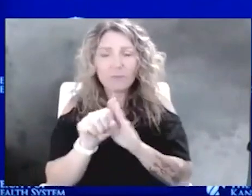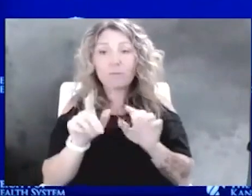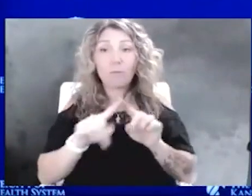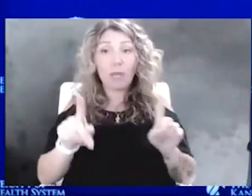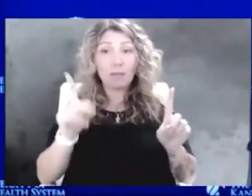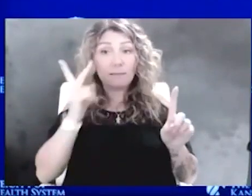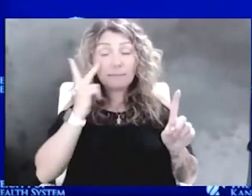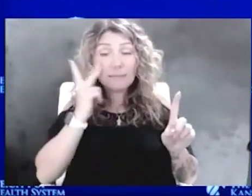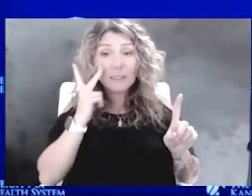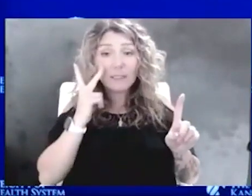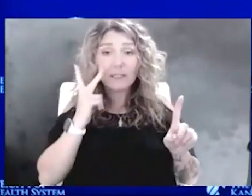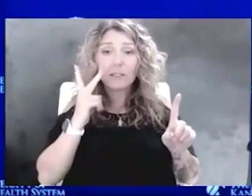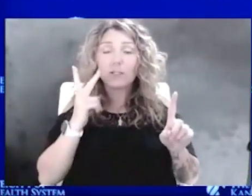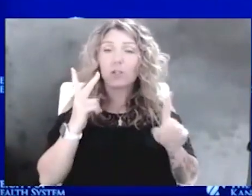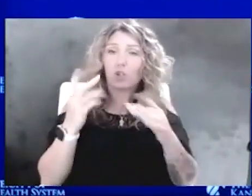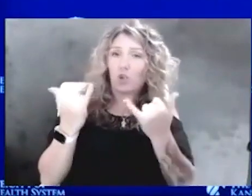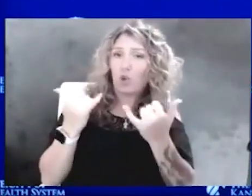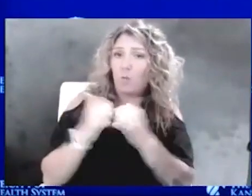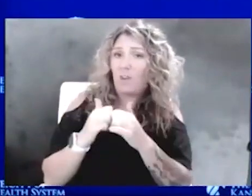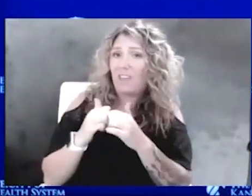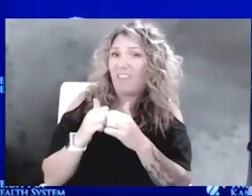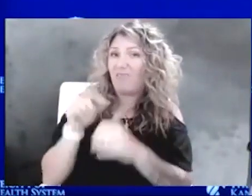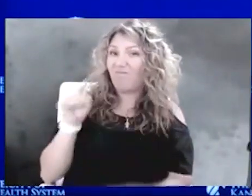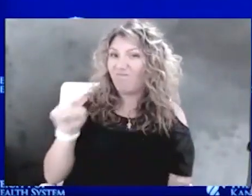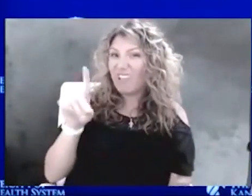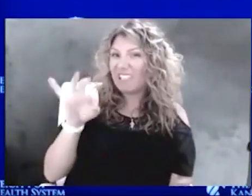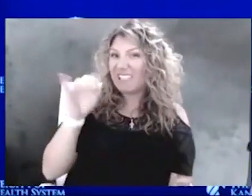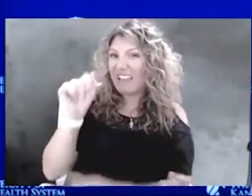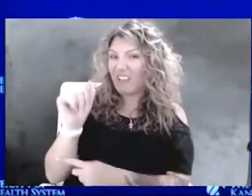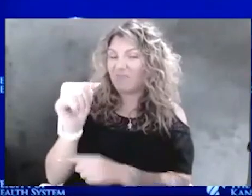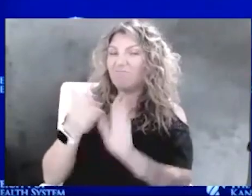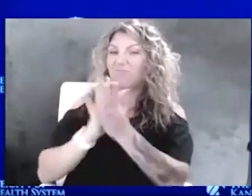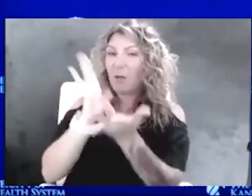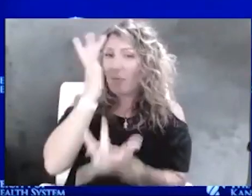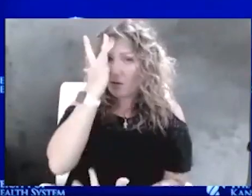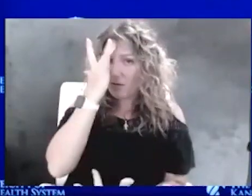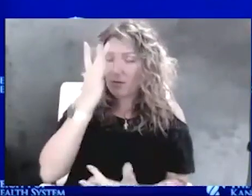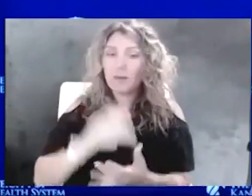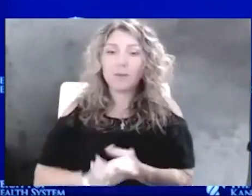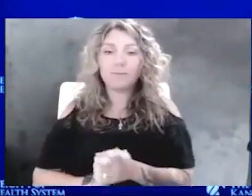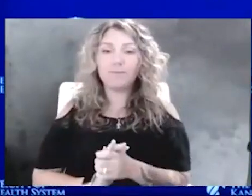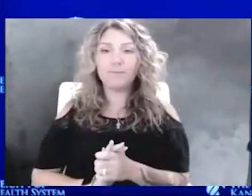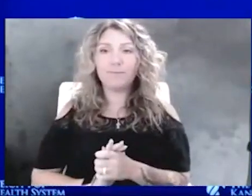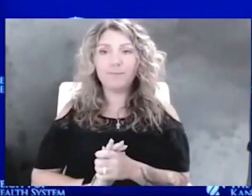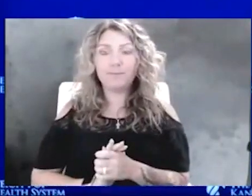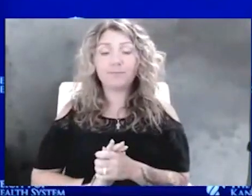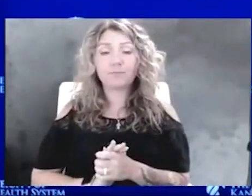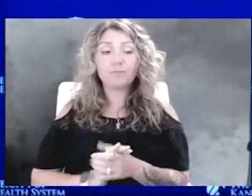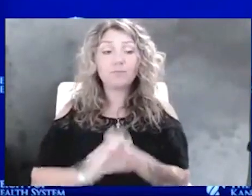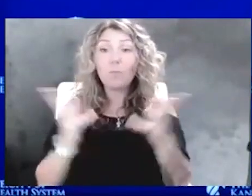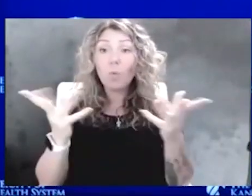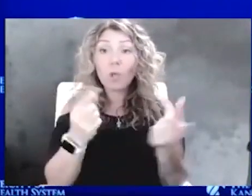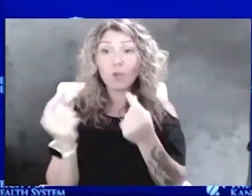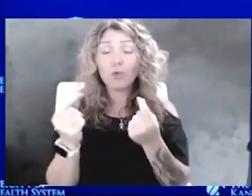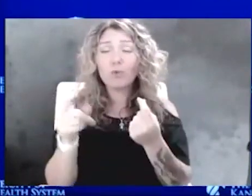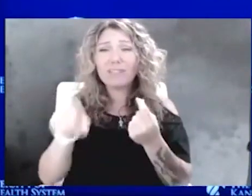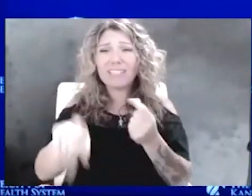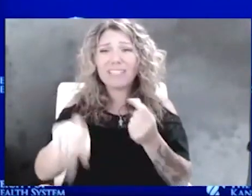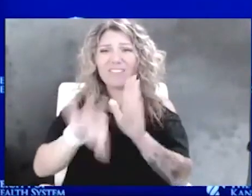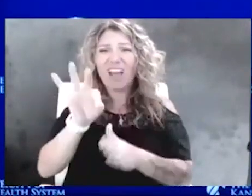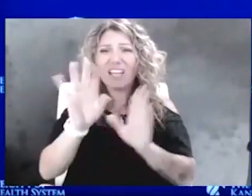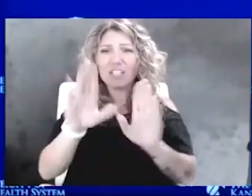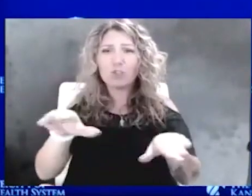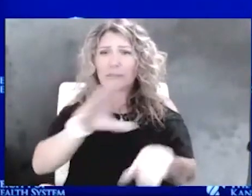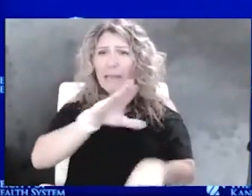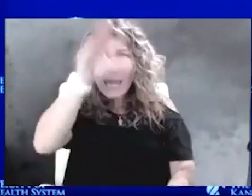with Delta variant, a lot of children are getting ill. So in order to be doing that, you would have to find children that have never had